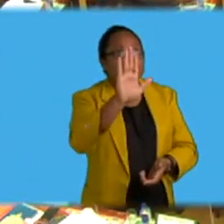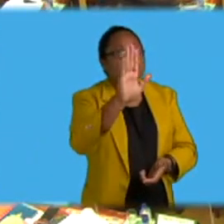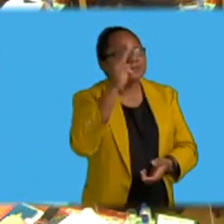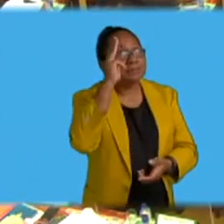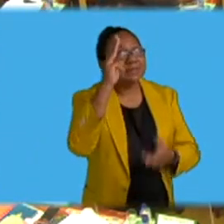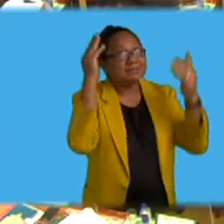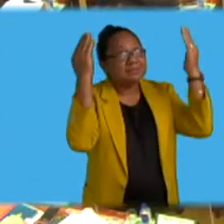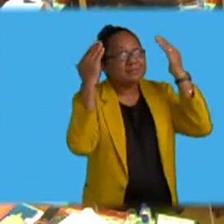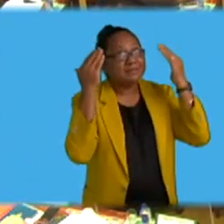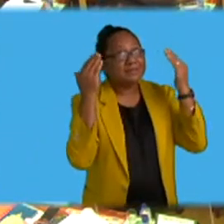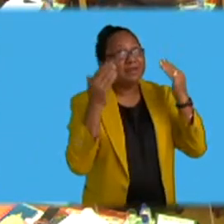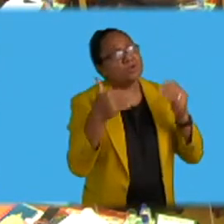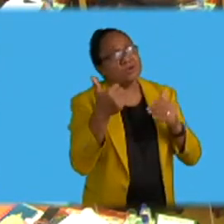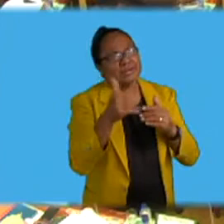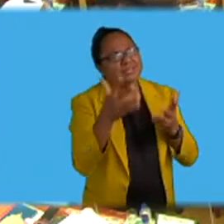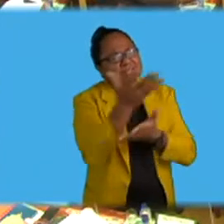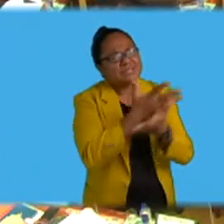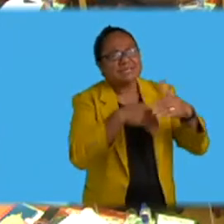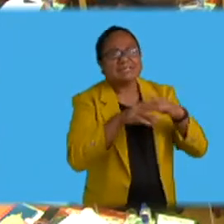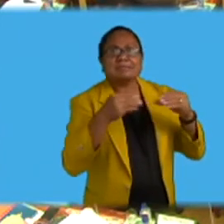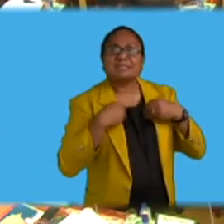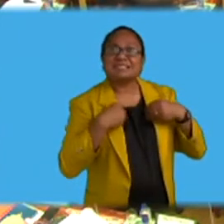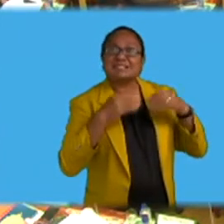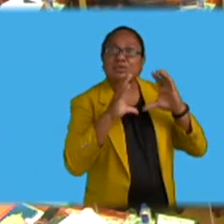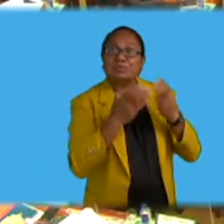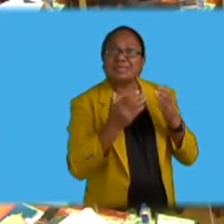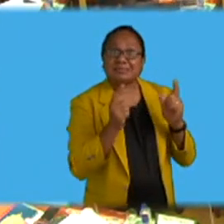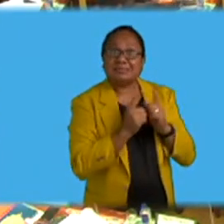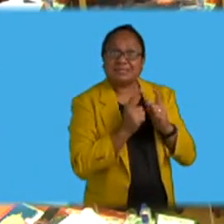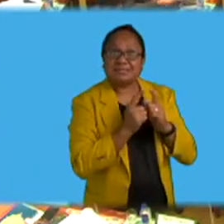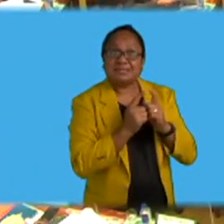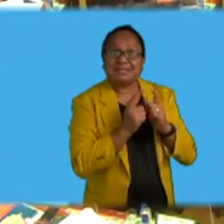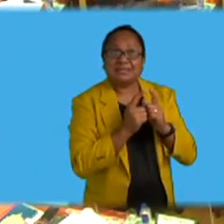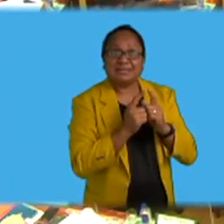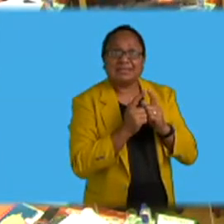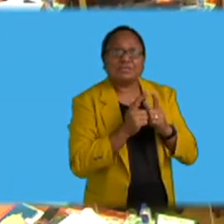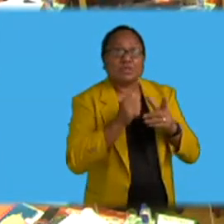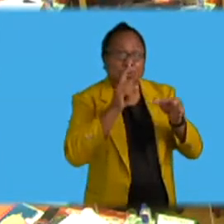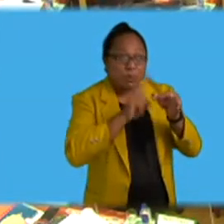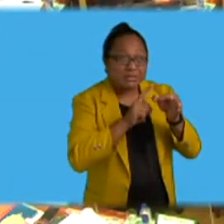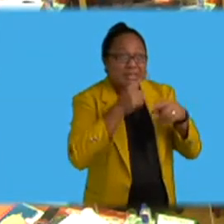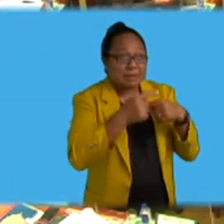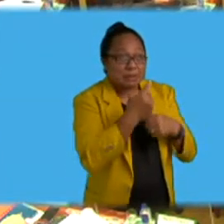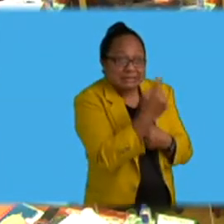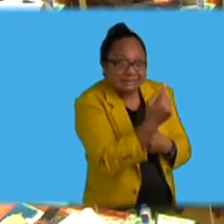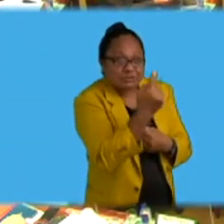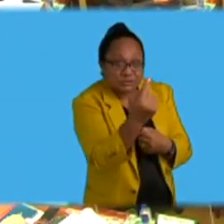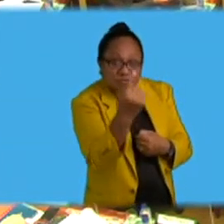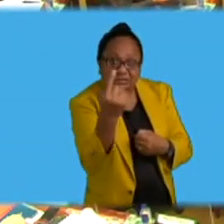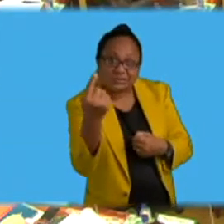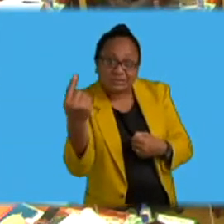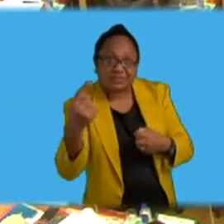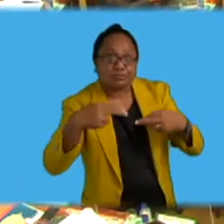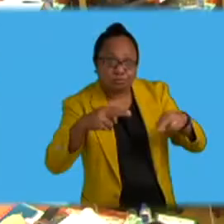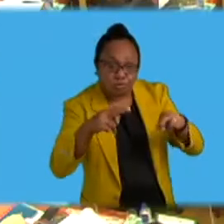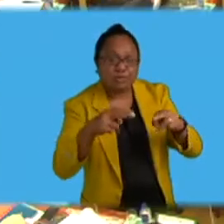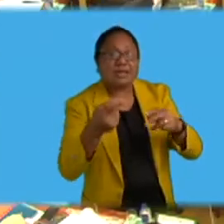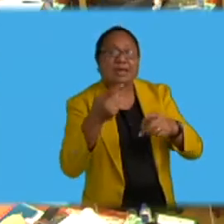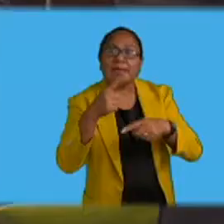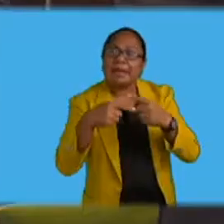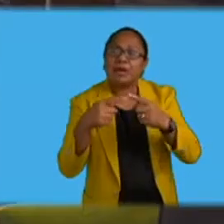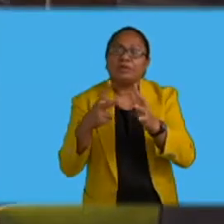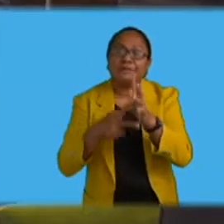discussed in the Business Committee meeting, that individual road questions and also in rural areas